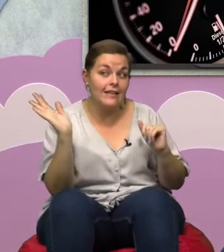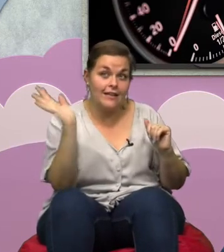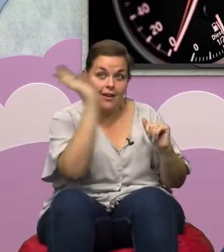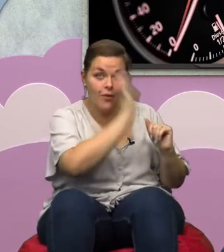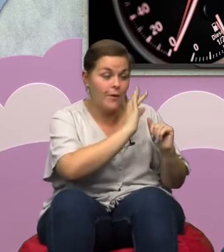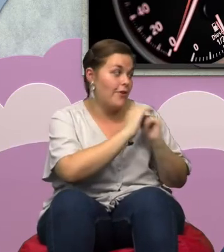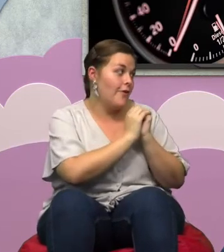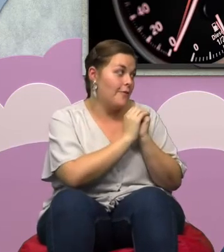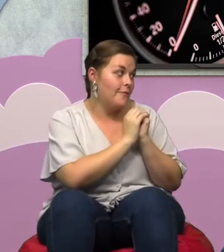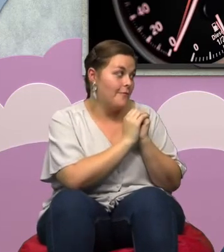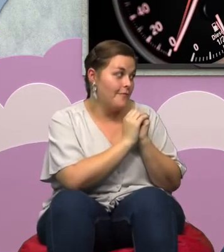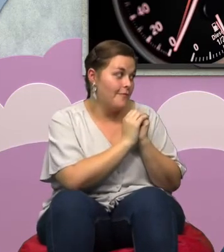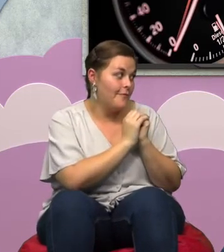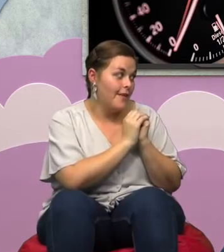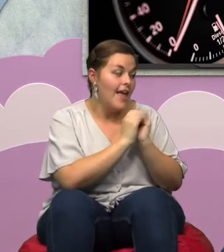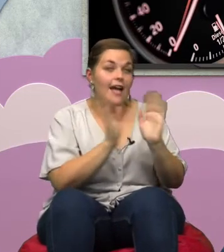clean the window